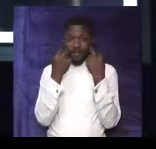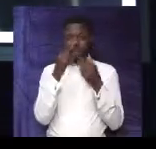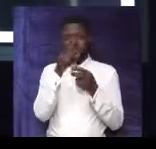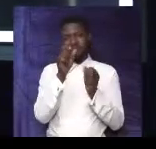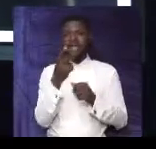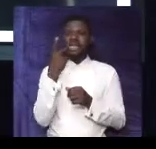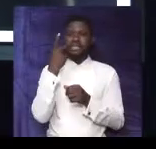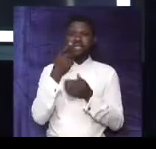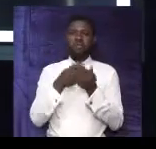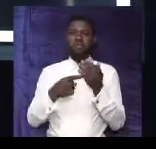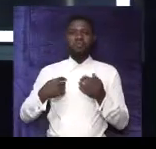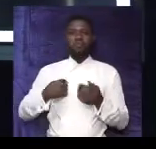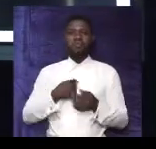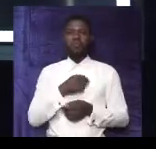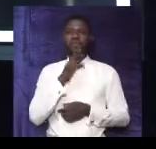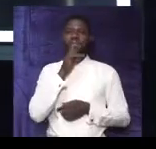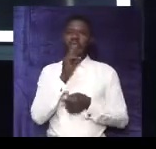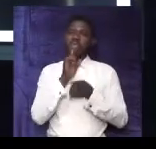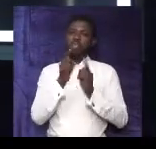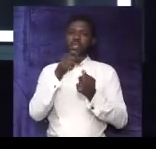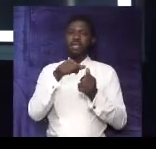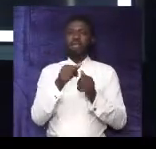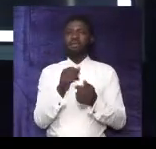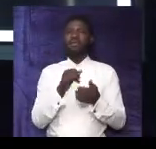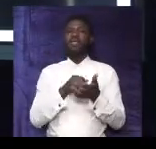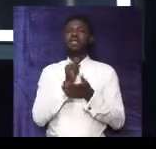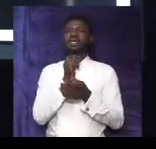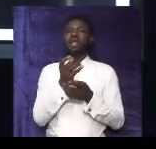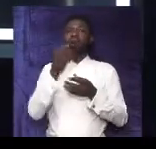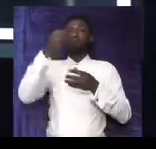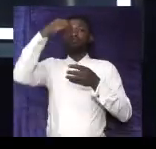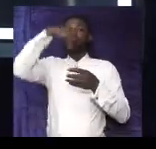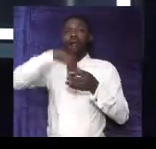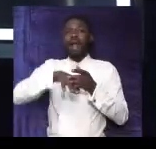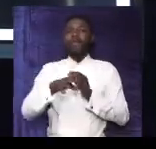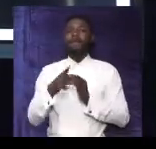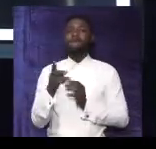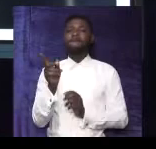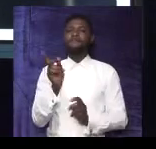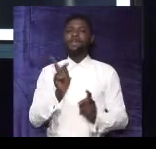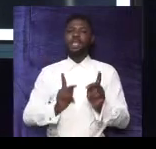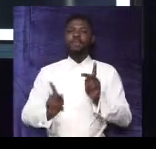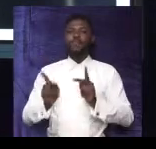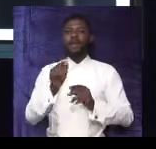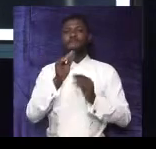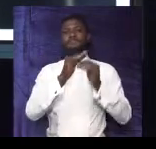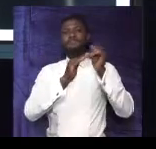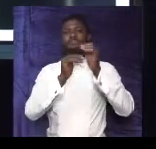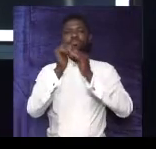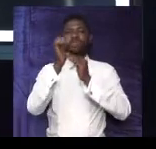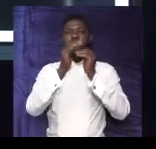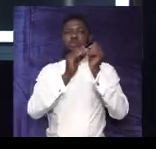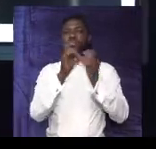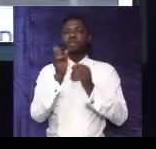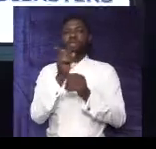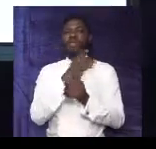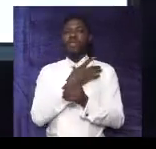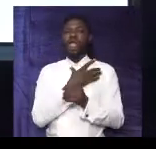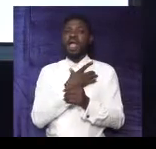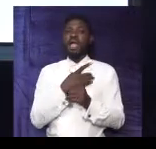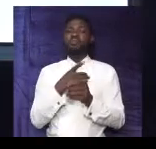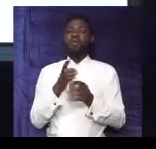Eyes on me. You can see what we are talking about. It's swallow people, buildings, and